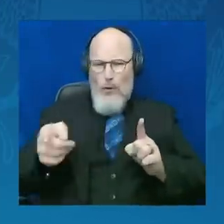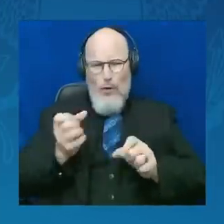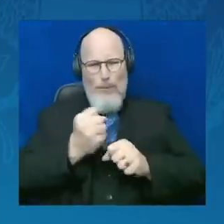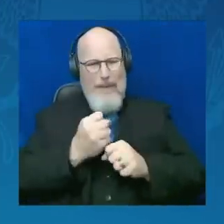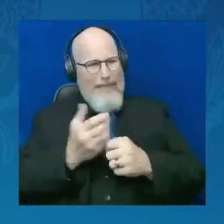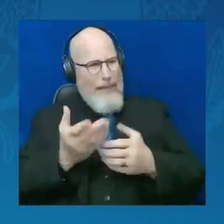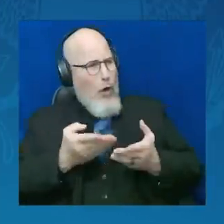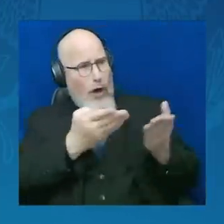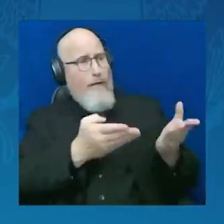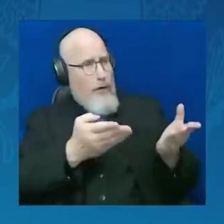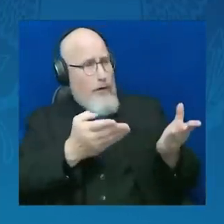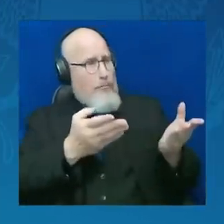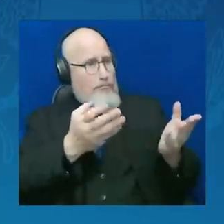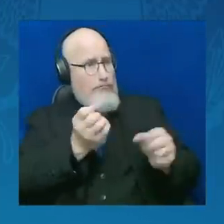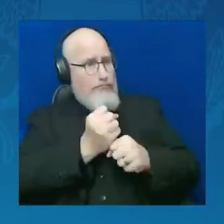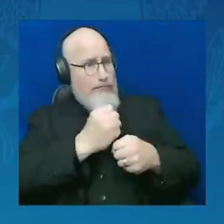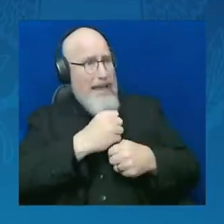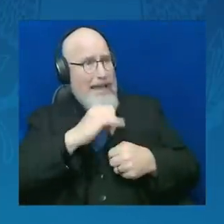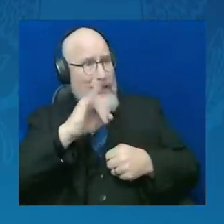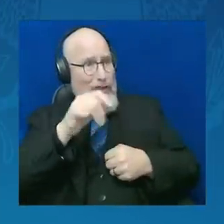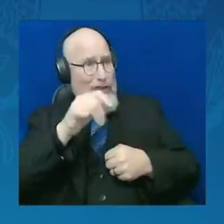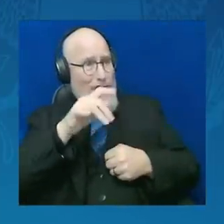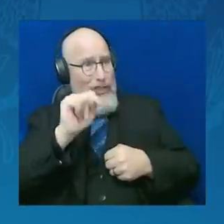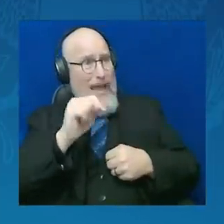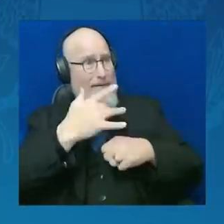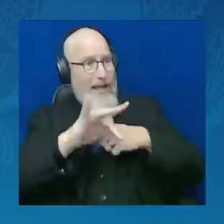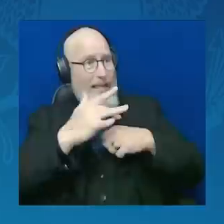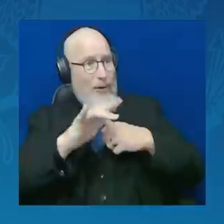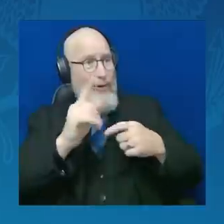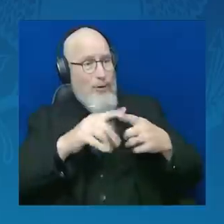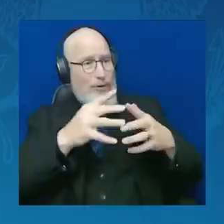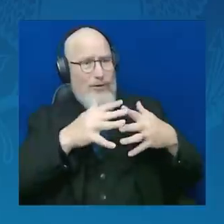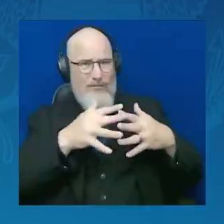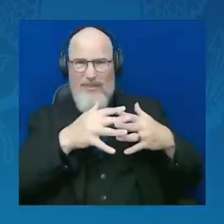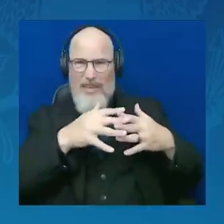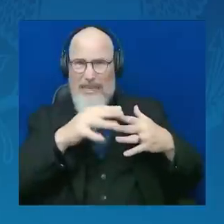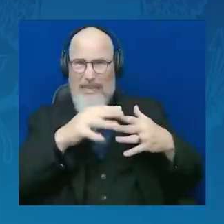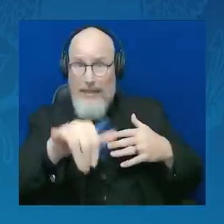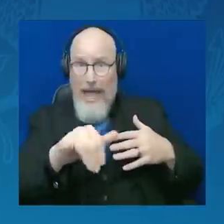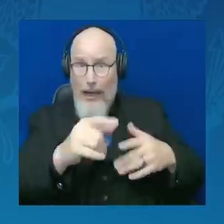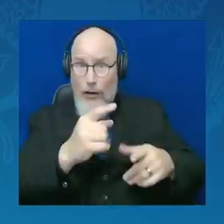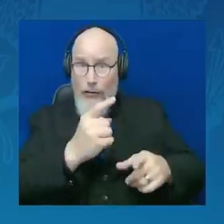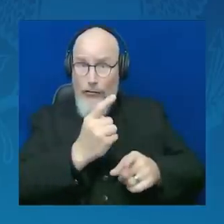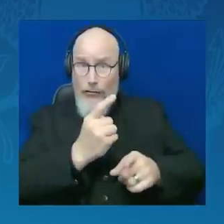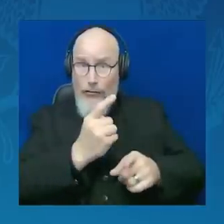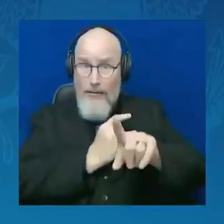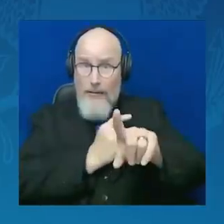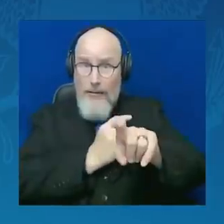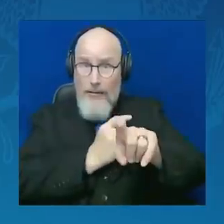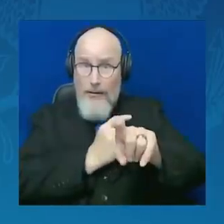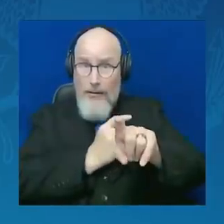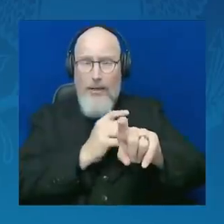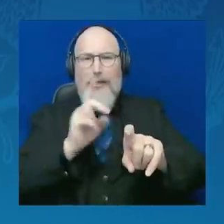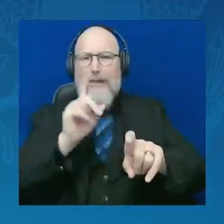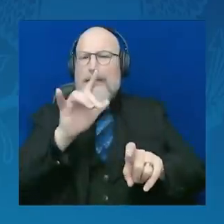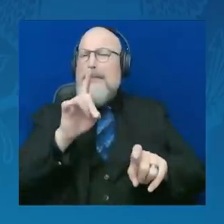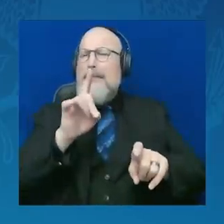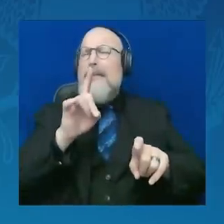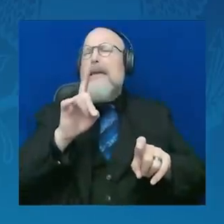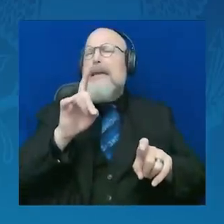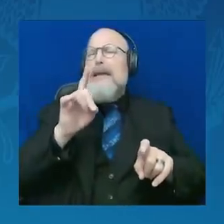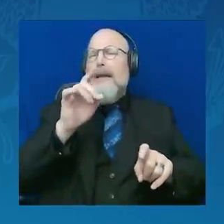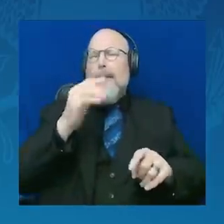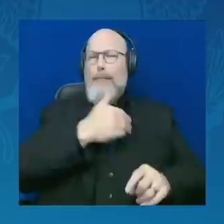available to the United States. Is that accurate? And did Poland act unilaterally in making an offer?